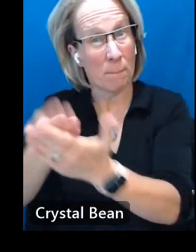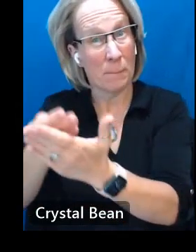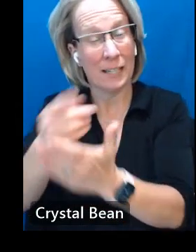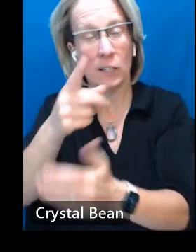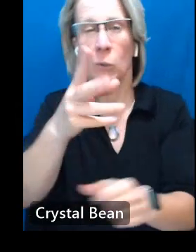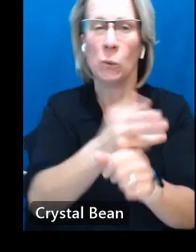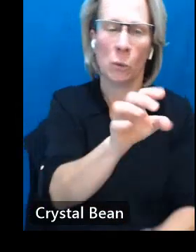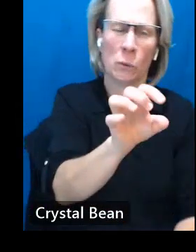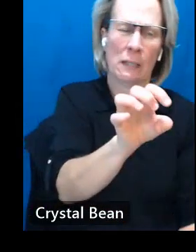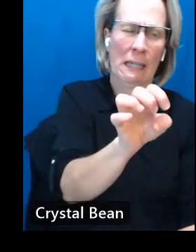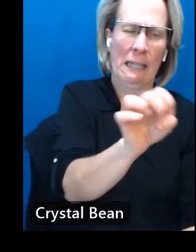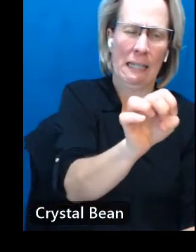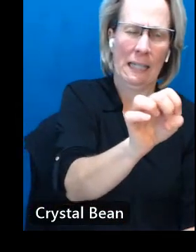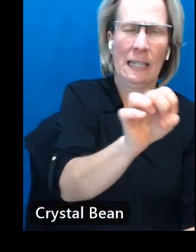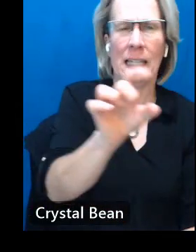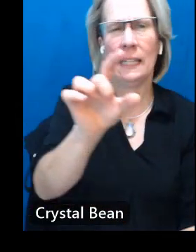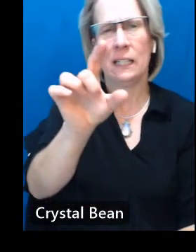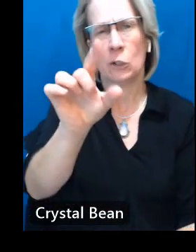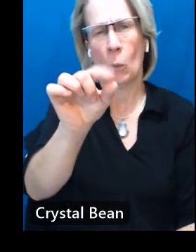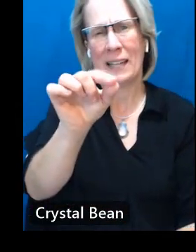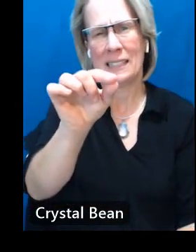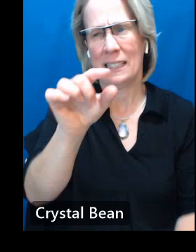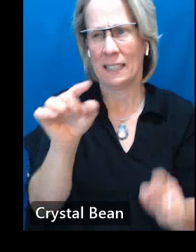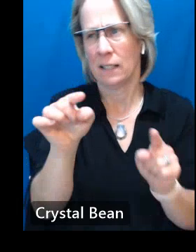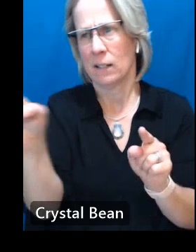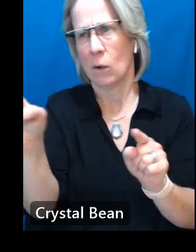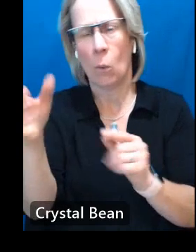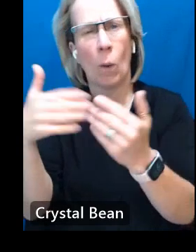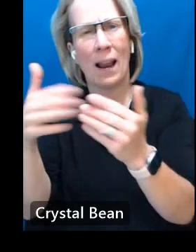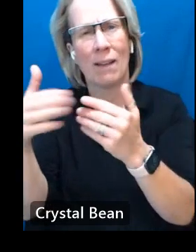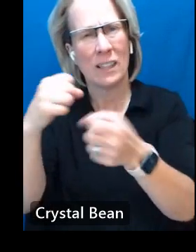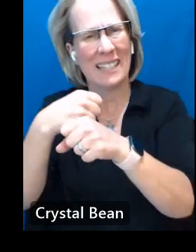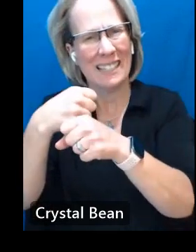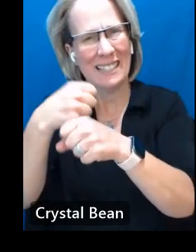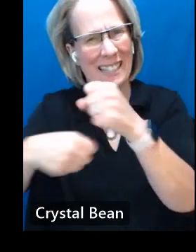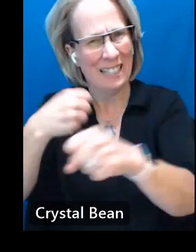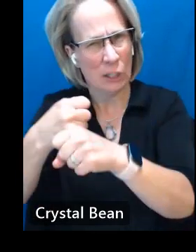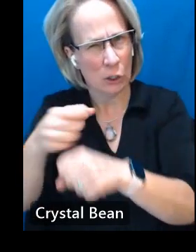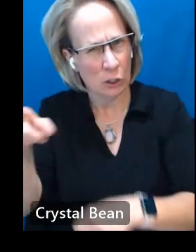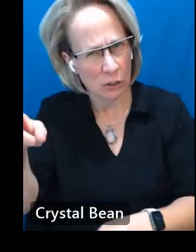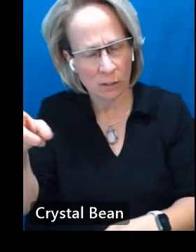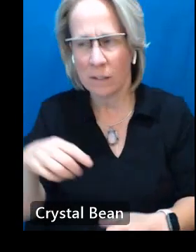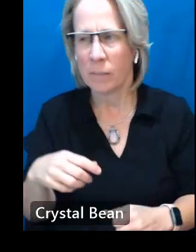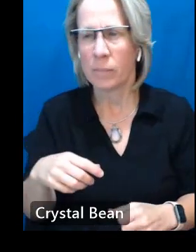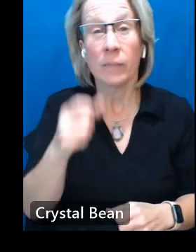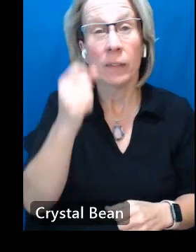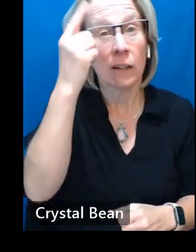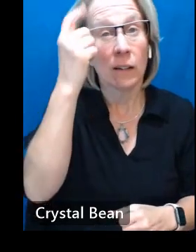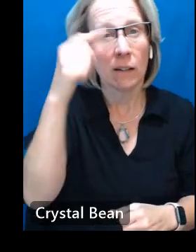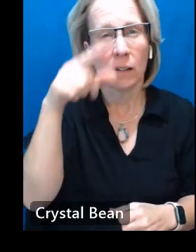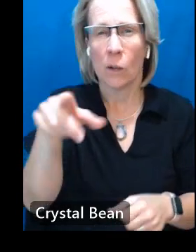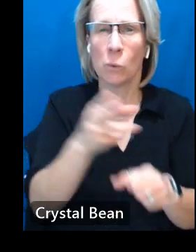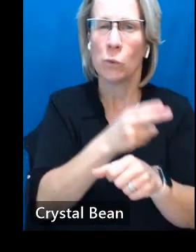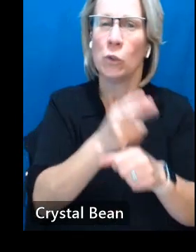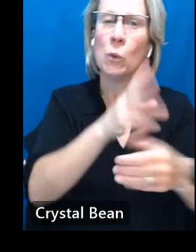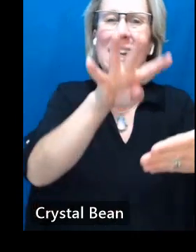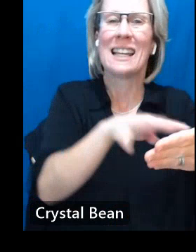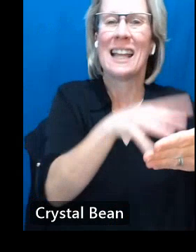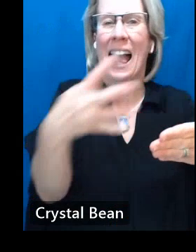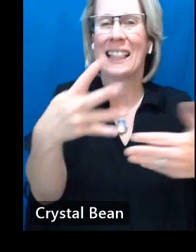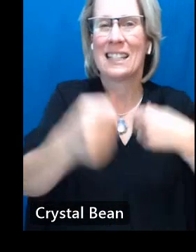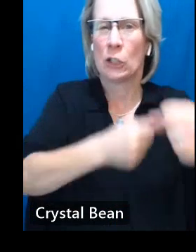E20 and then whatever the year is, right? But the important to note that these go by calendar year, not by fiscal